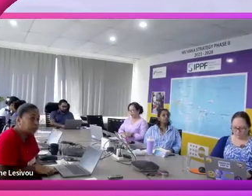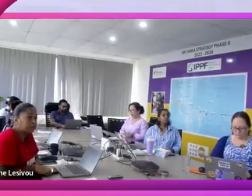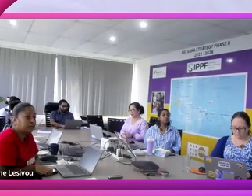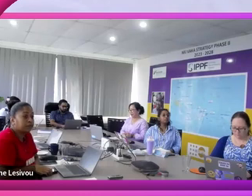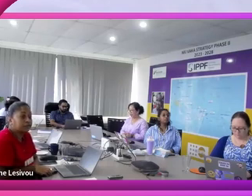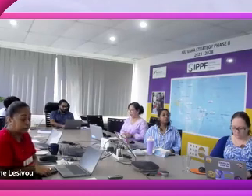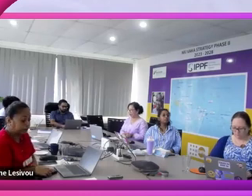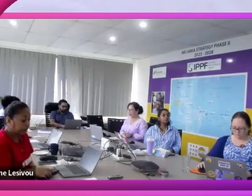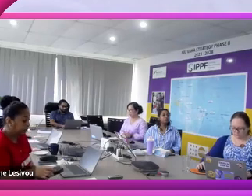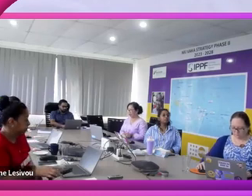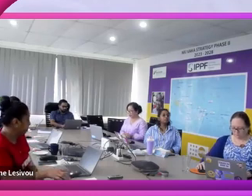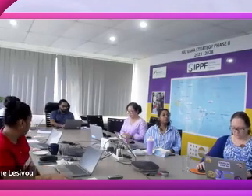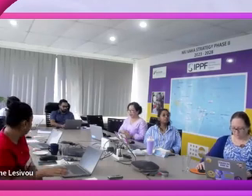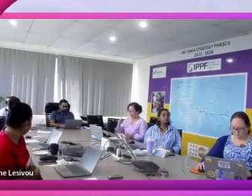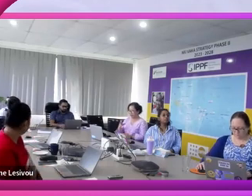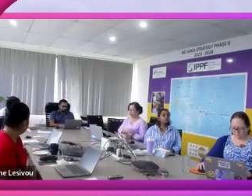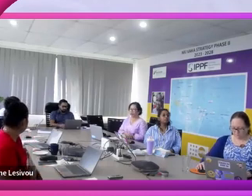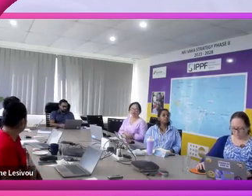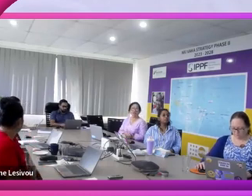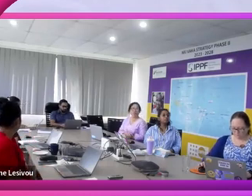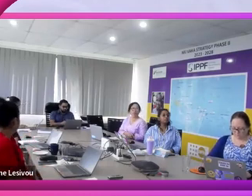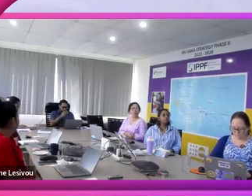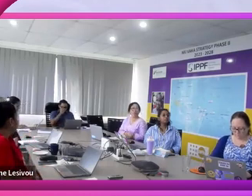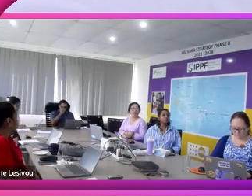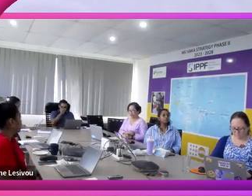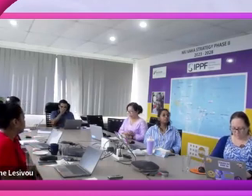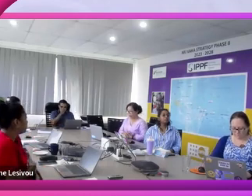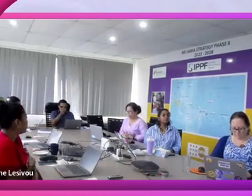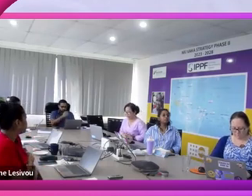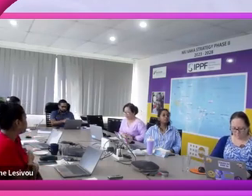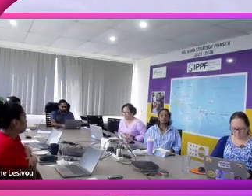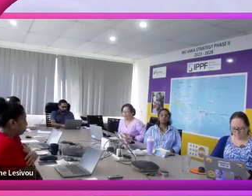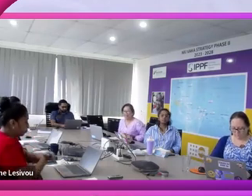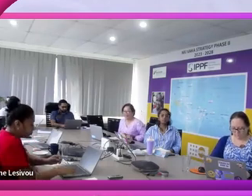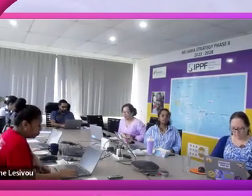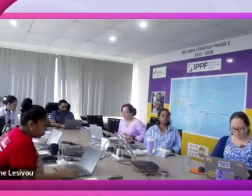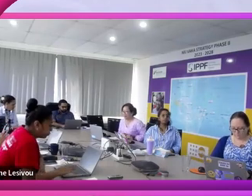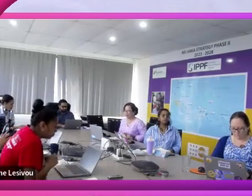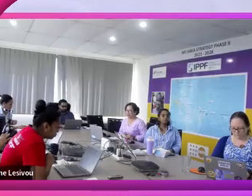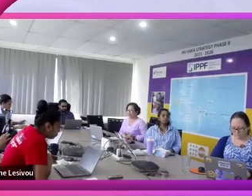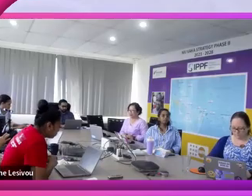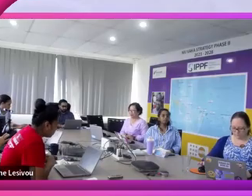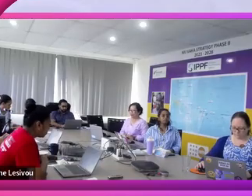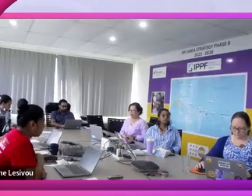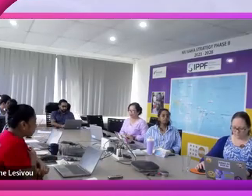it's nothing else. So the aim of using contraception is to prevent these two to get together. Next slide,